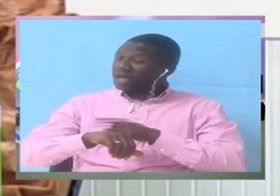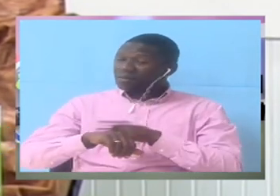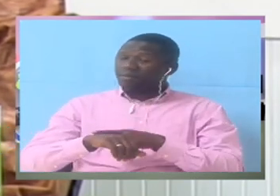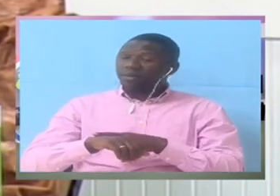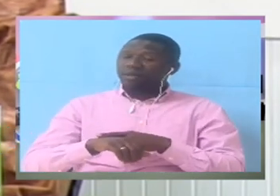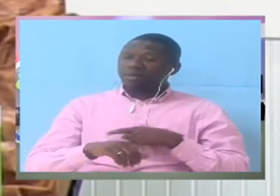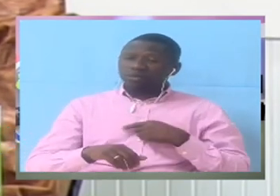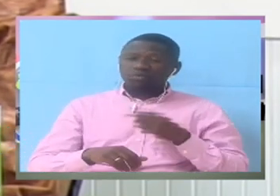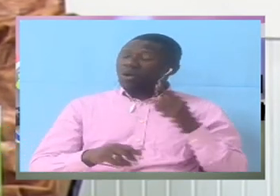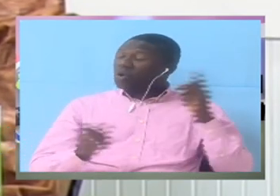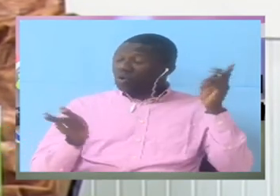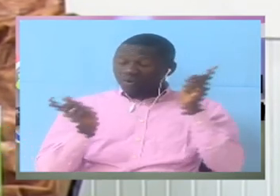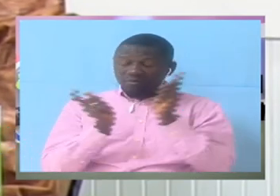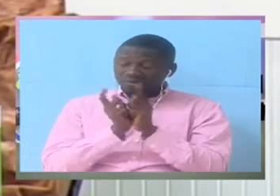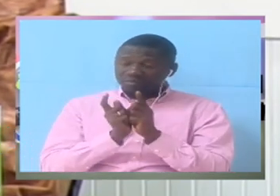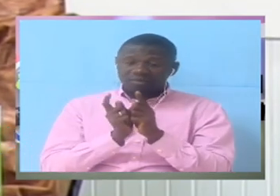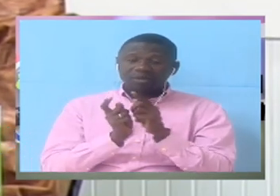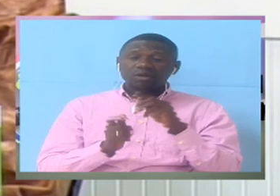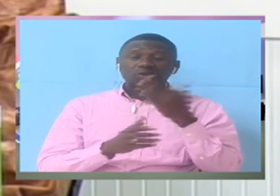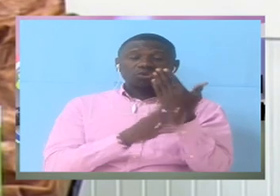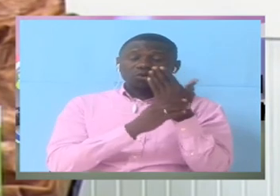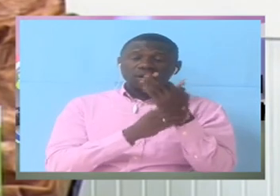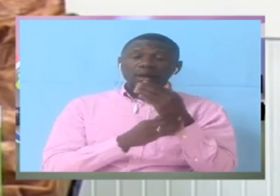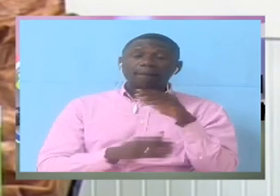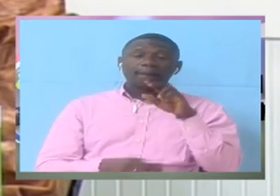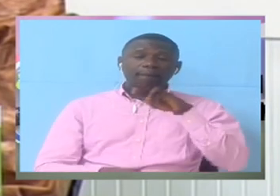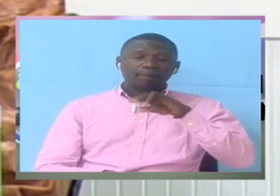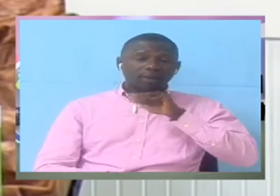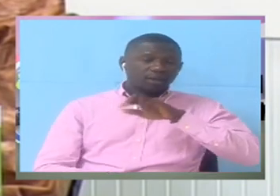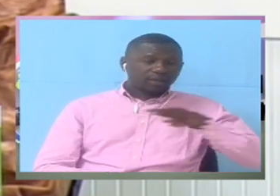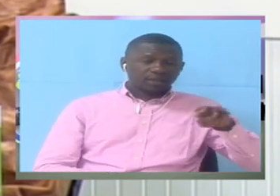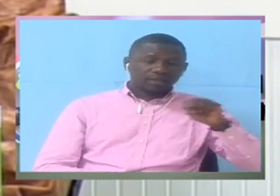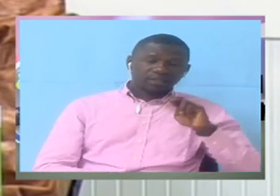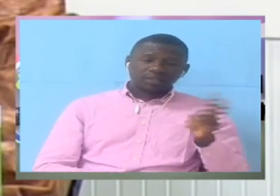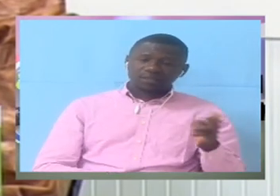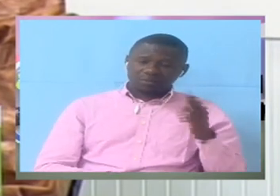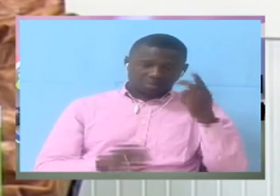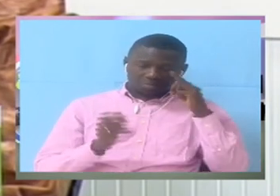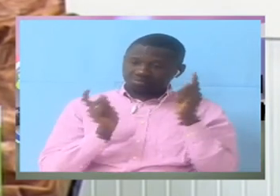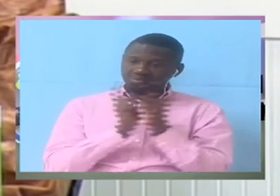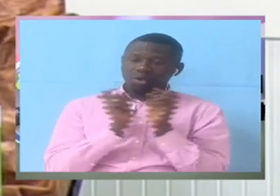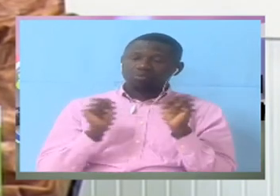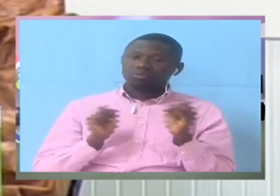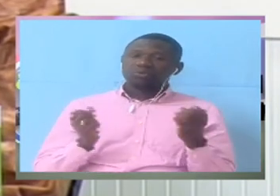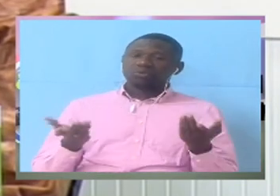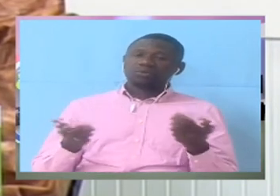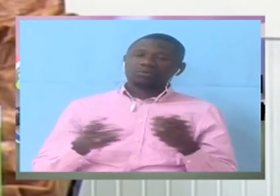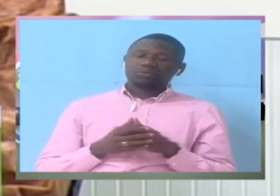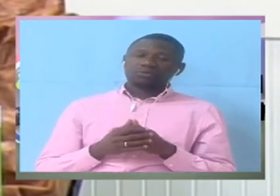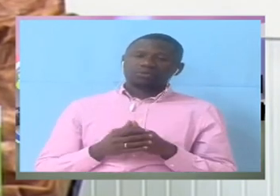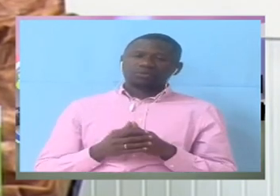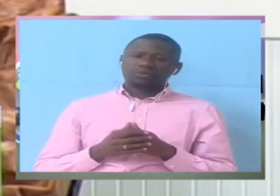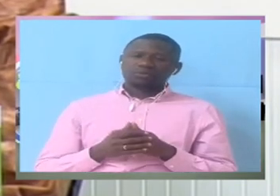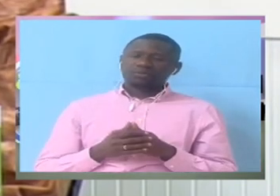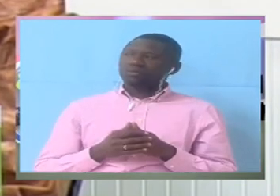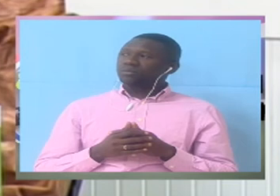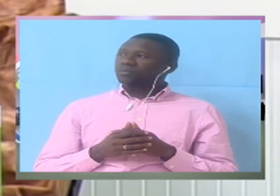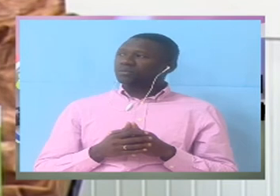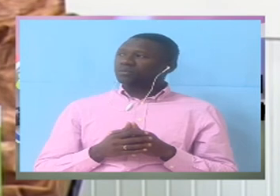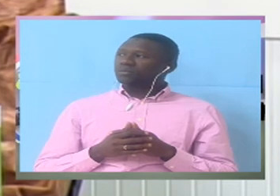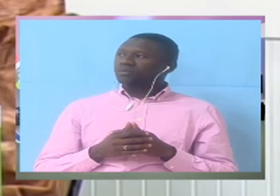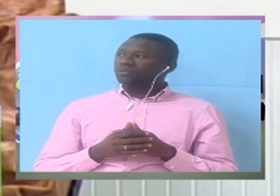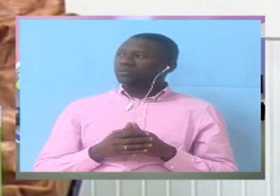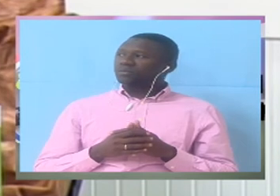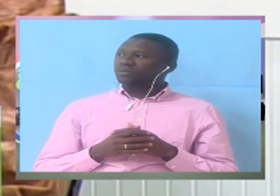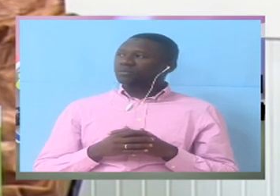that point, we are still unable to see Dr. Mane. Youngs, what was his name? Youngs. Well, I gave it